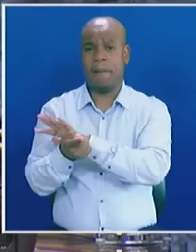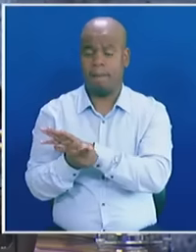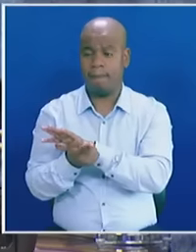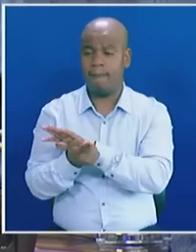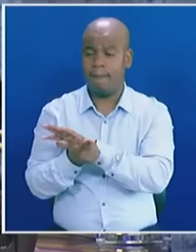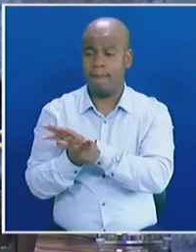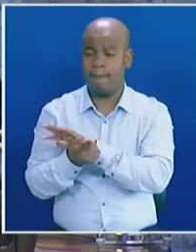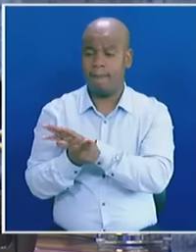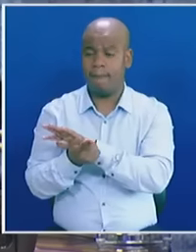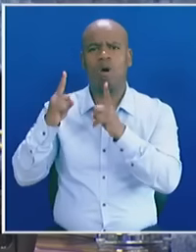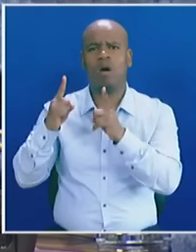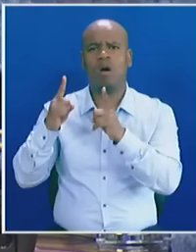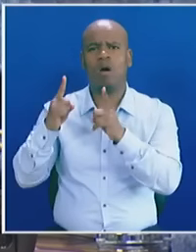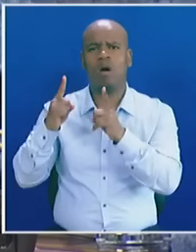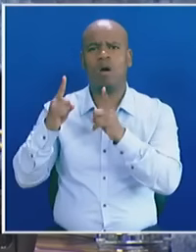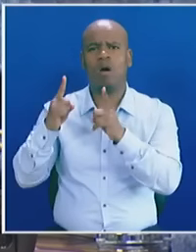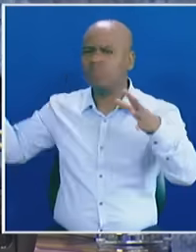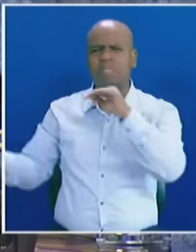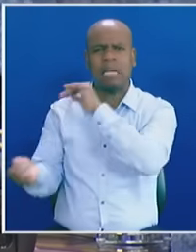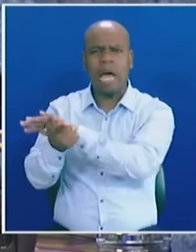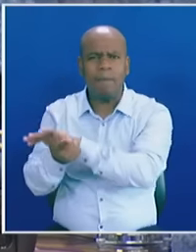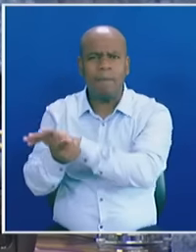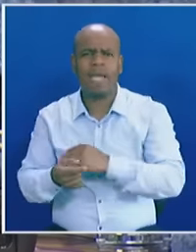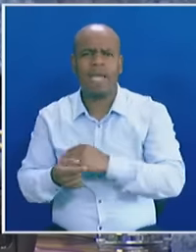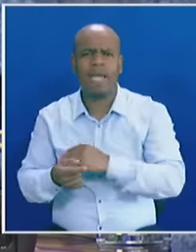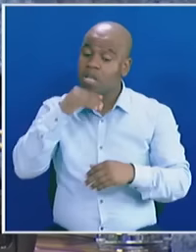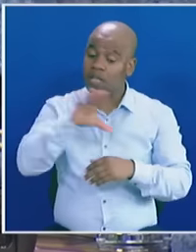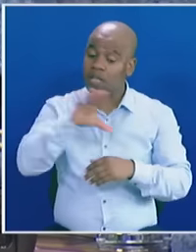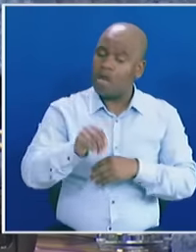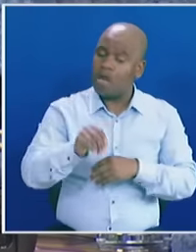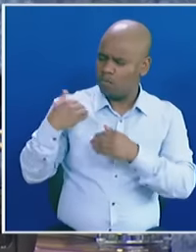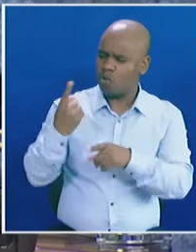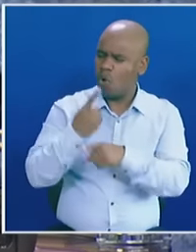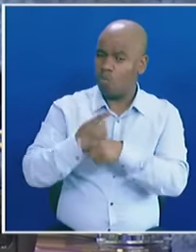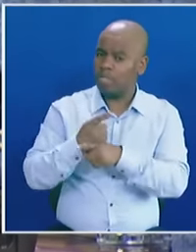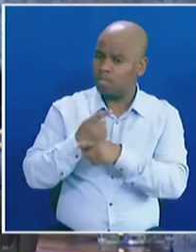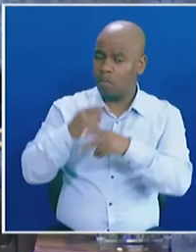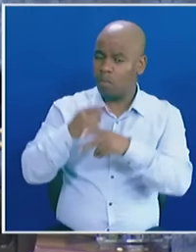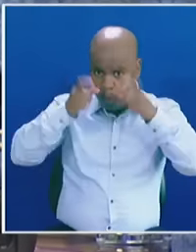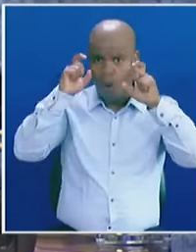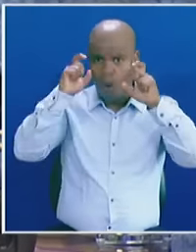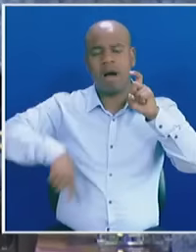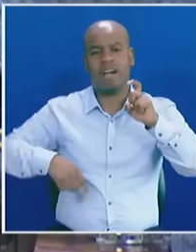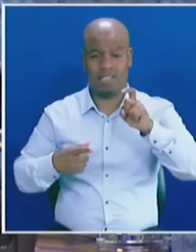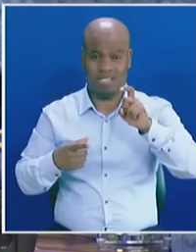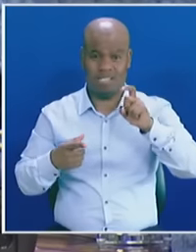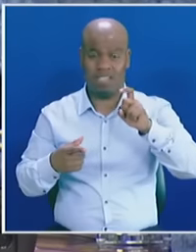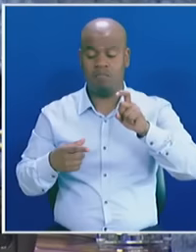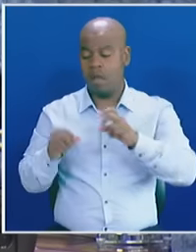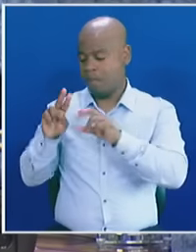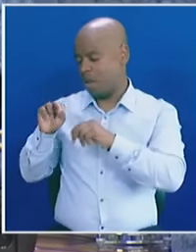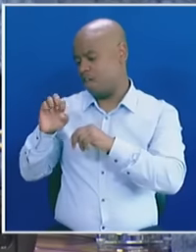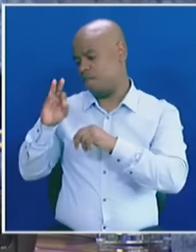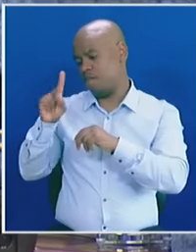personnel to provide us with early warnings on these terrorist activities. Chair, the NFP would once again applaud